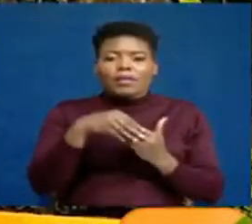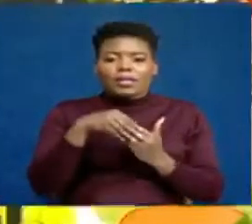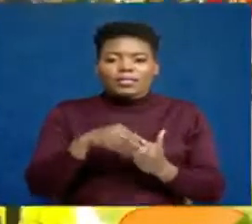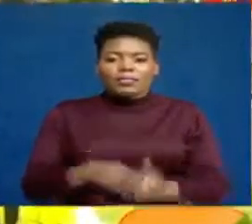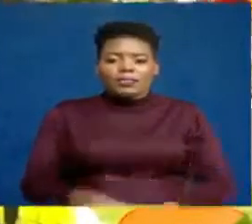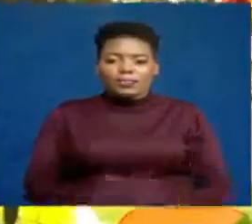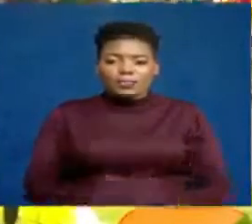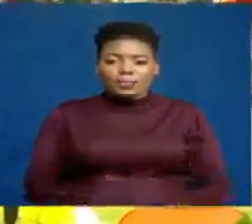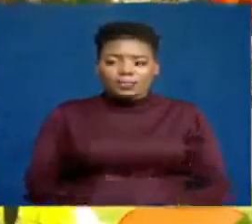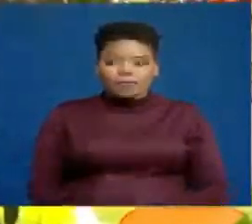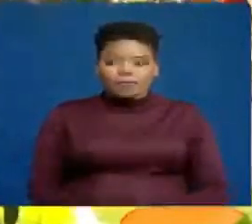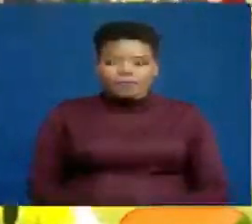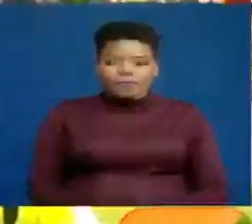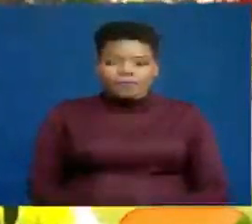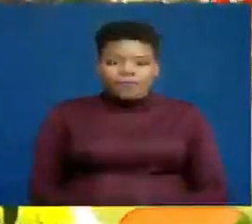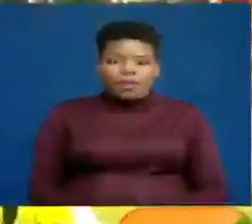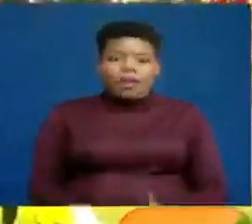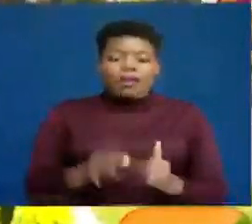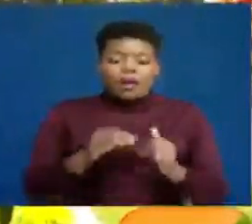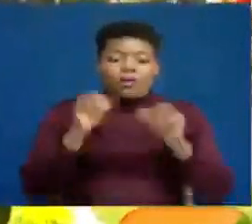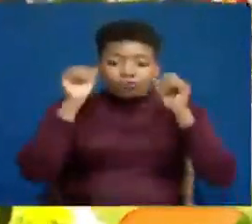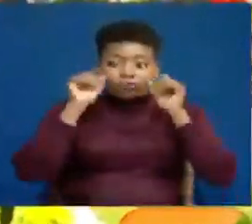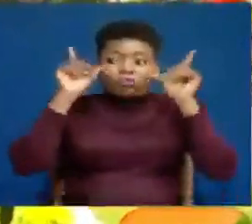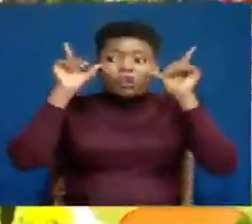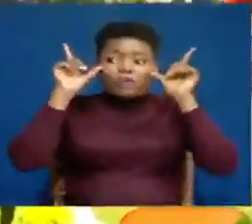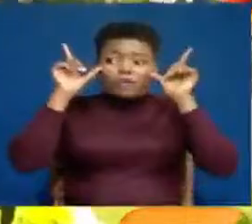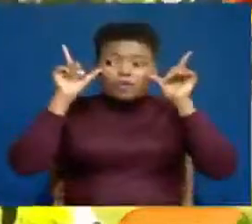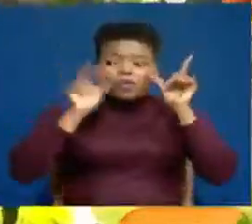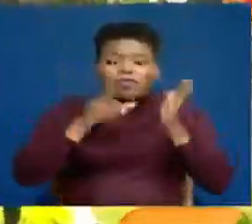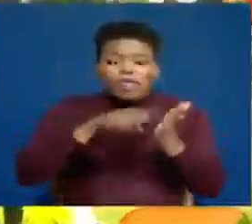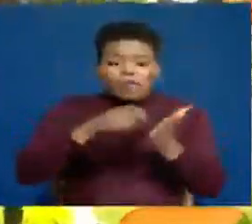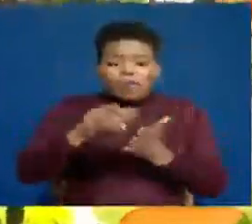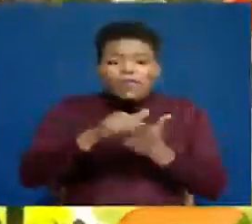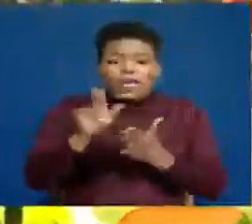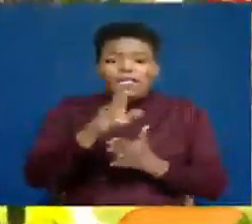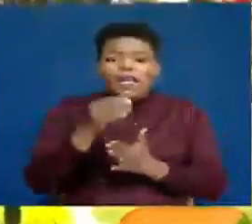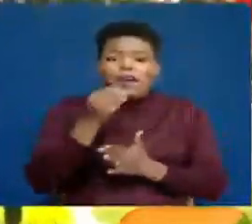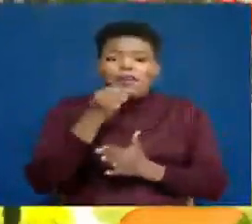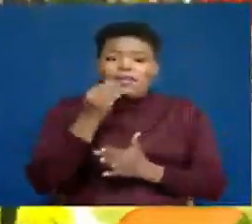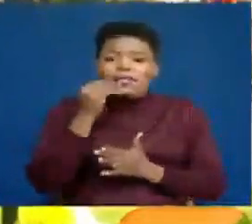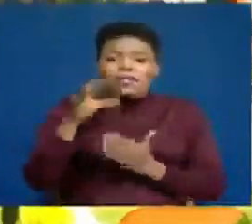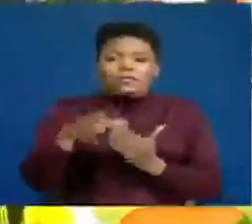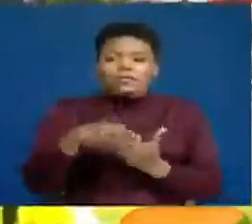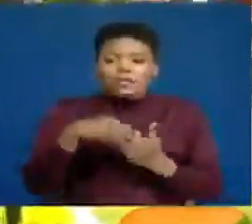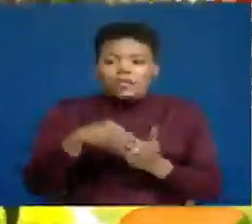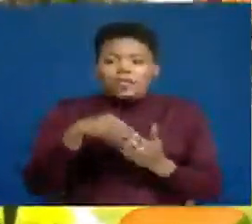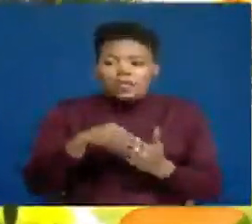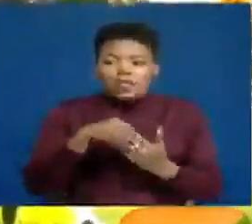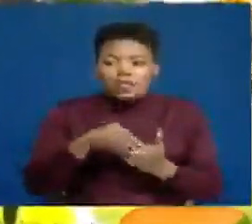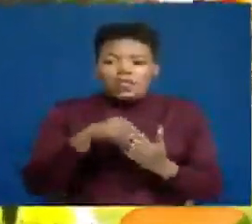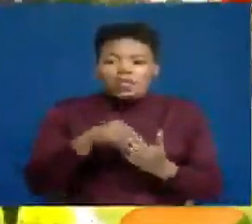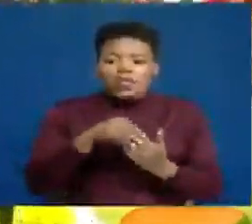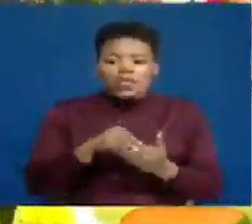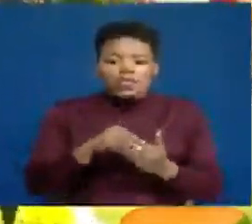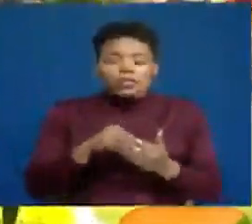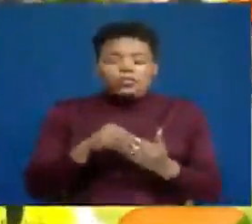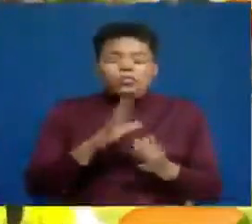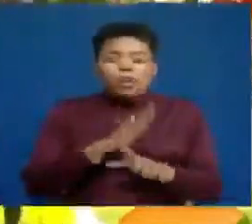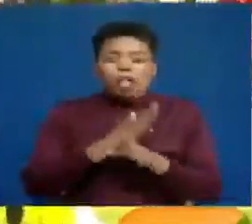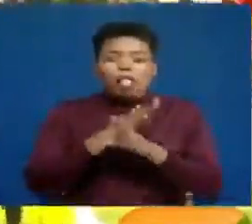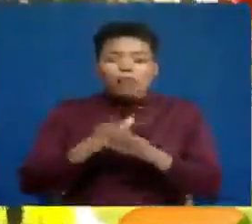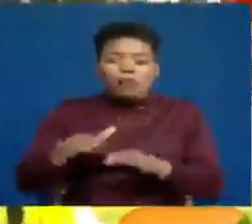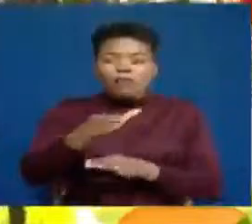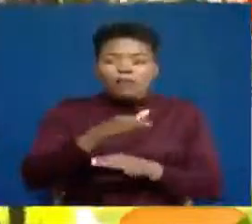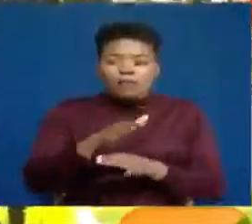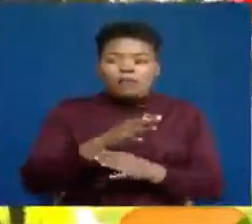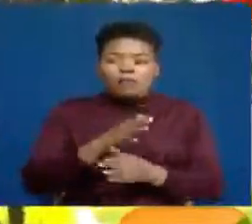The groundbreaking discovery may hold the key to tackling one of the planet's biggest environmental crises, that is plastic